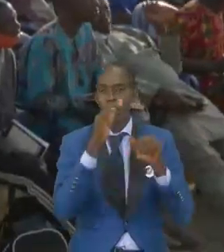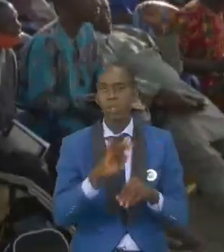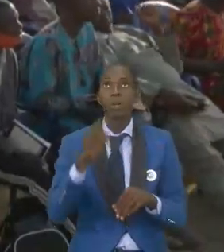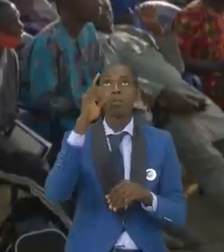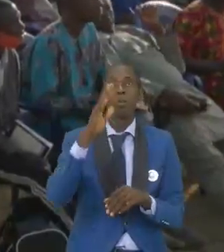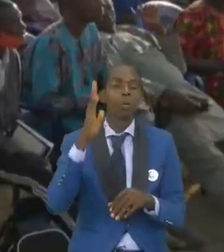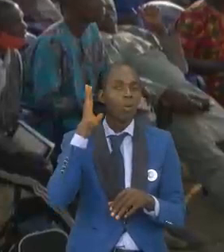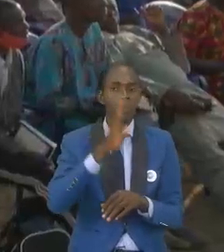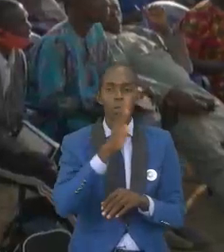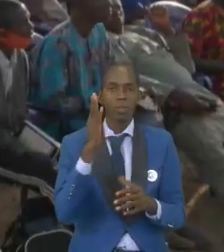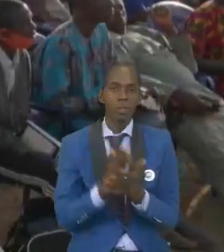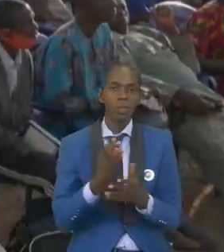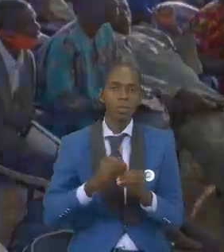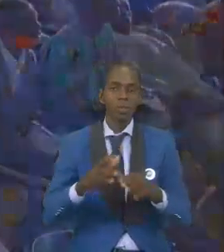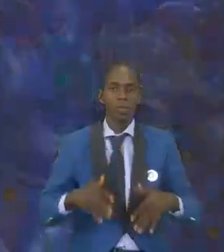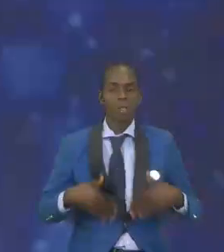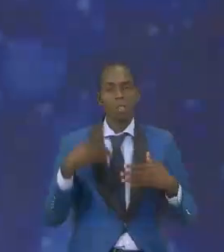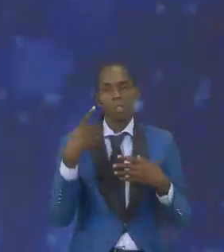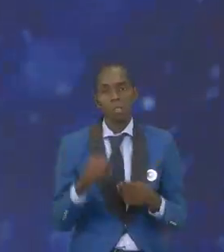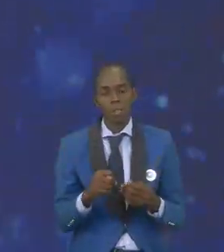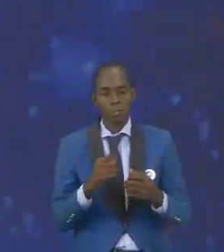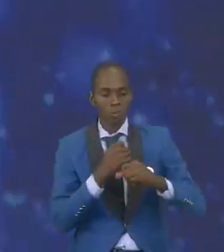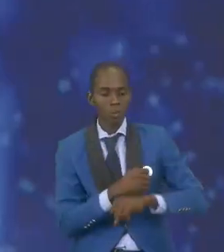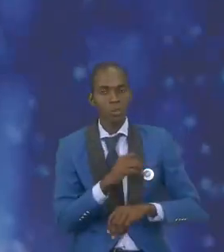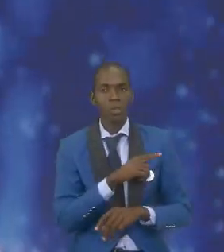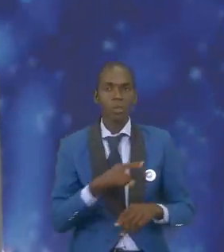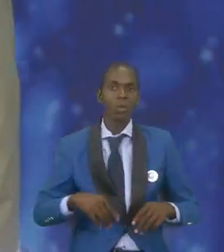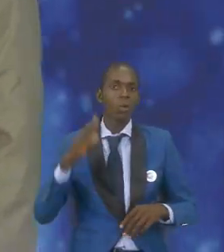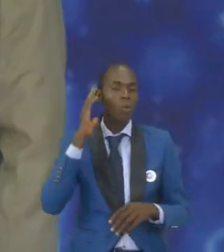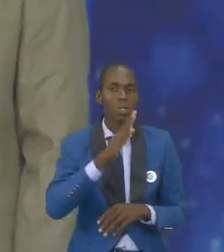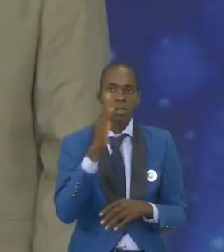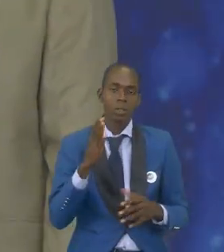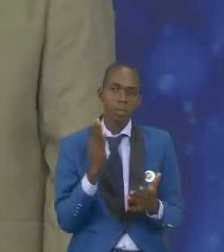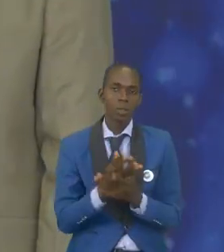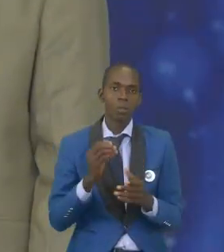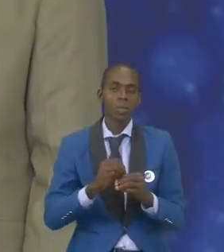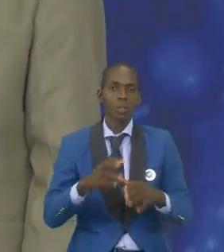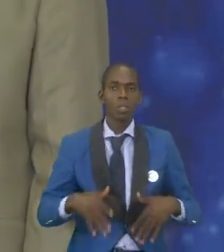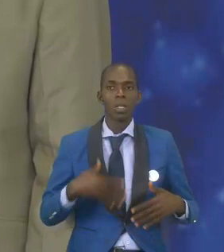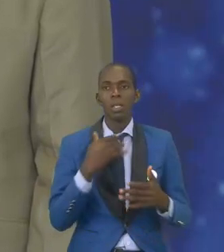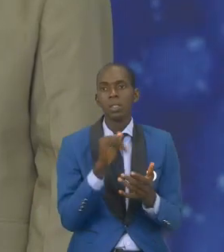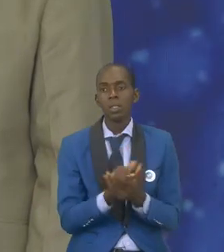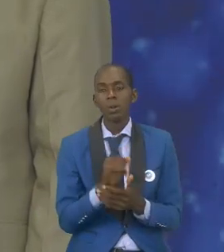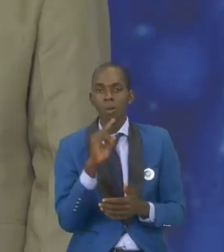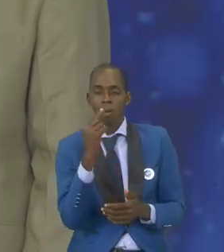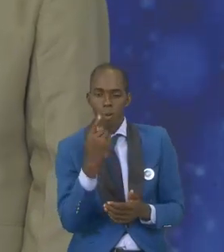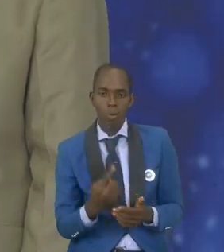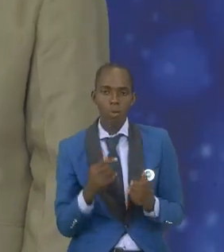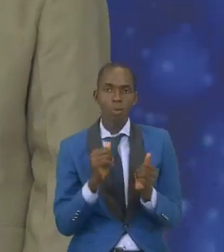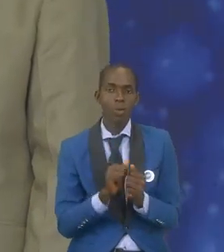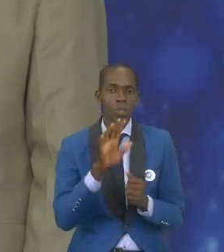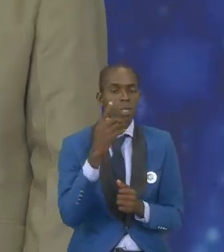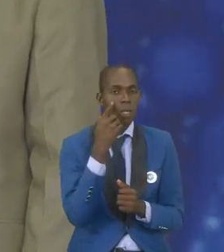protection of the Lord will never stop in your life. Look at verse 8. In verse 8, it says, only with thine eyes shalt